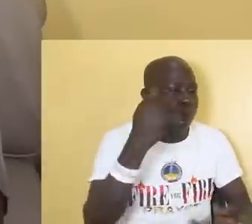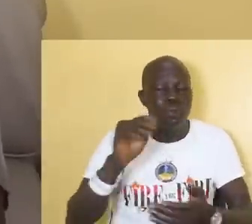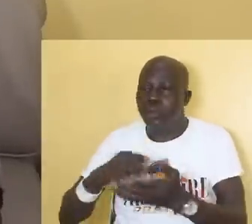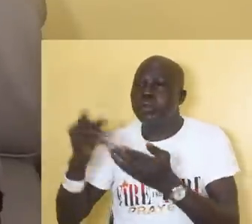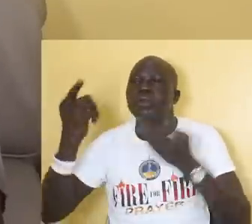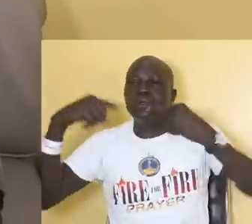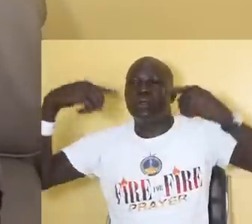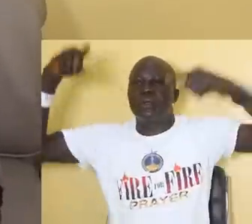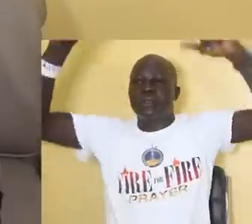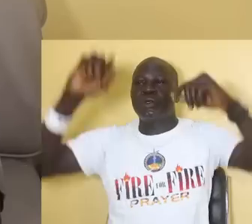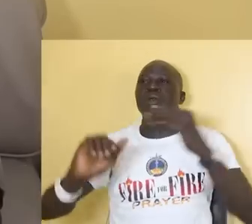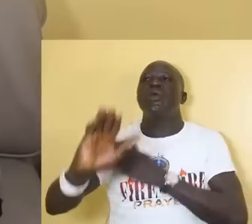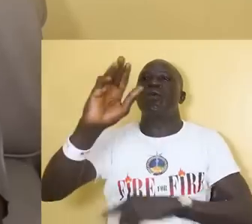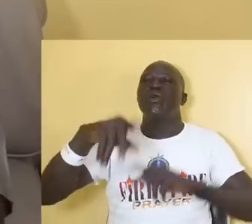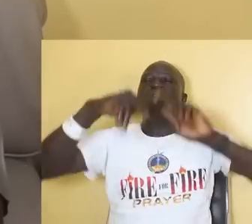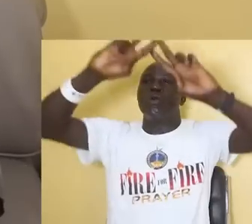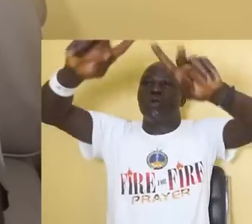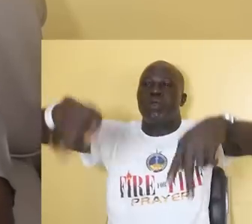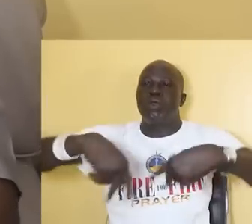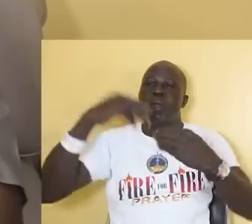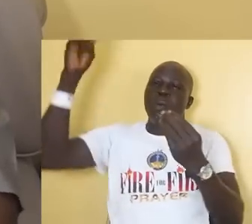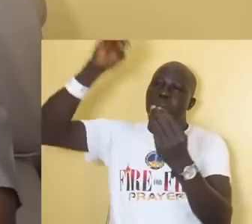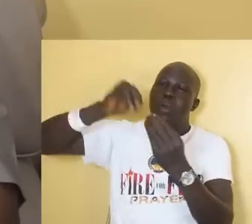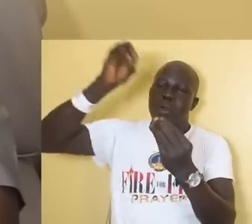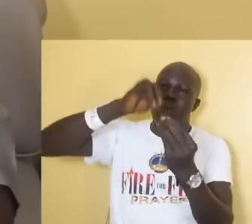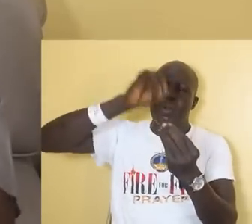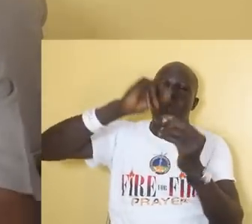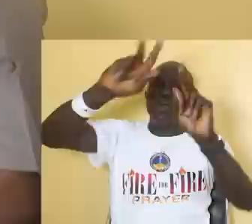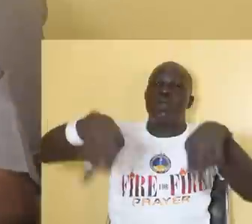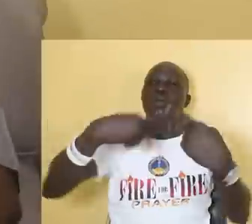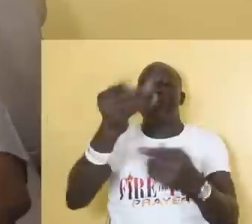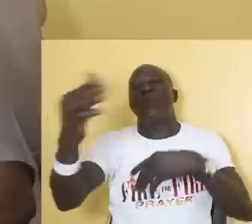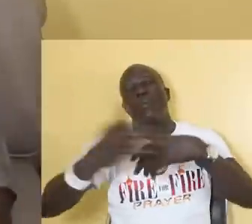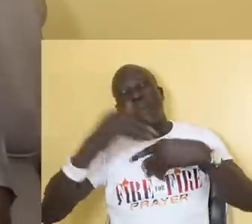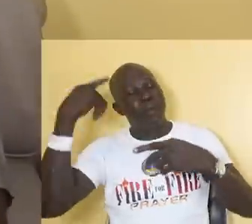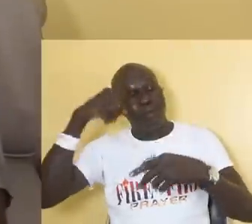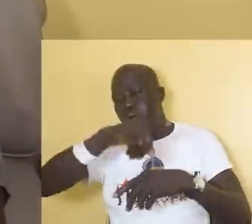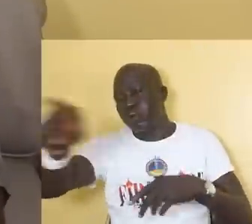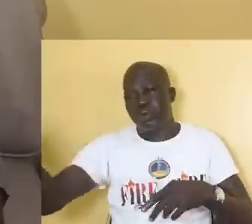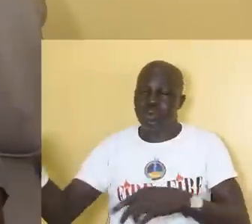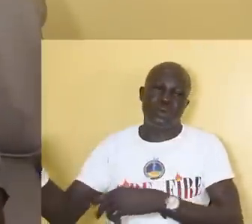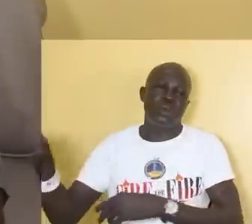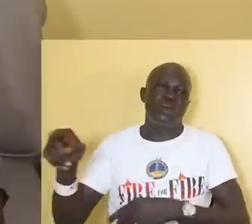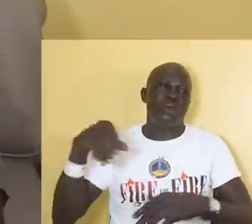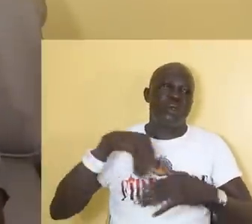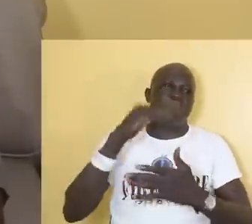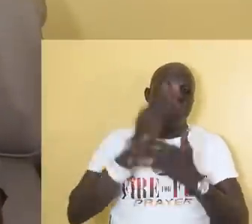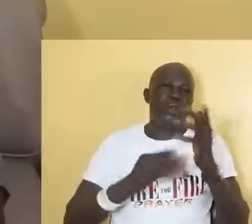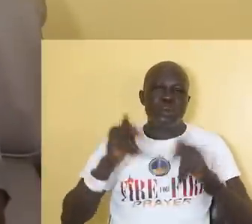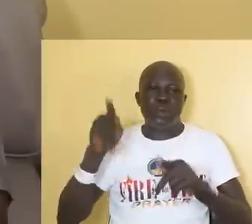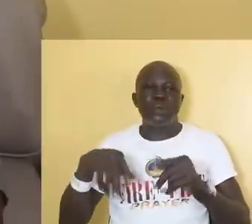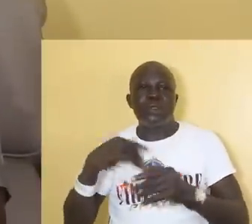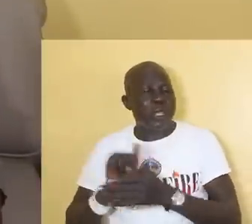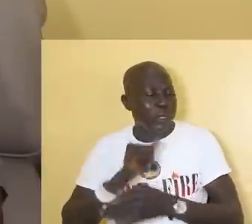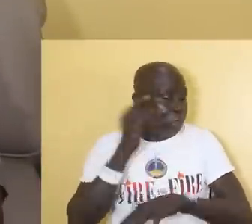the success. In multiple forms. God will restore to you. Daddy, but you